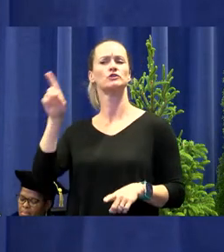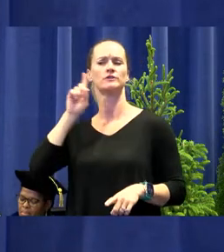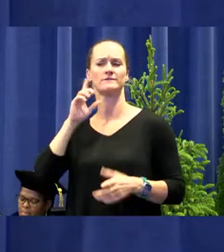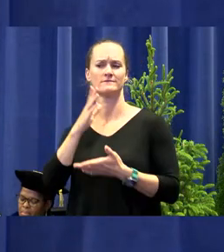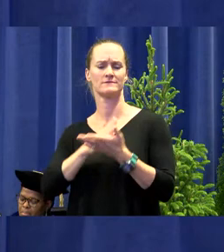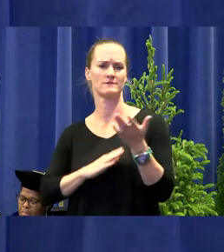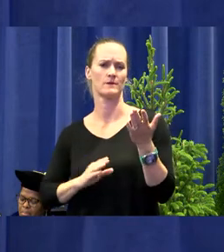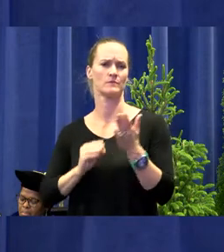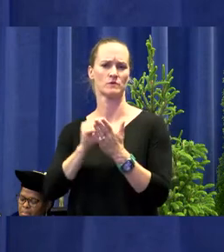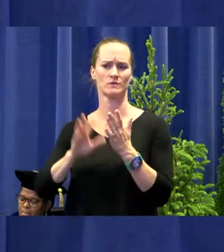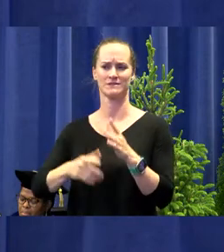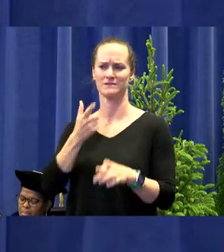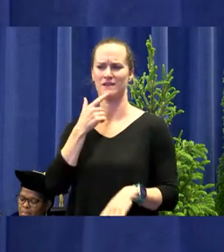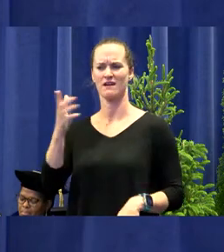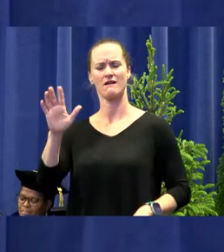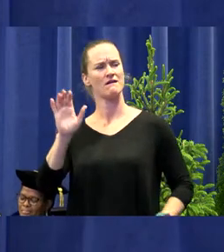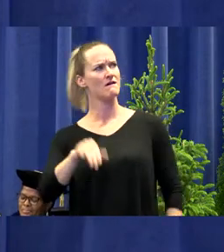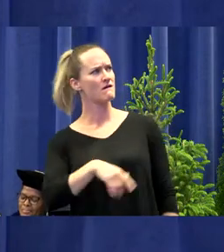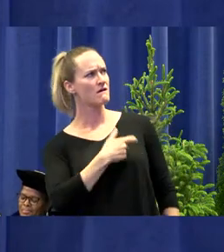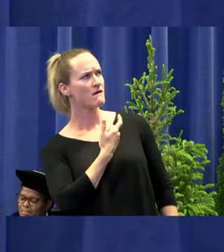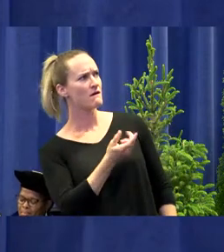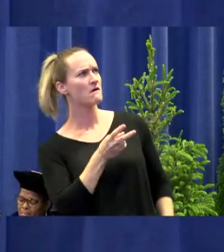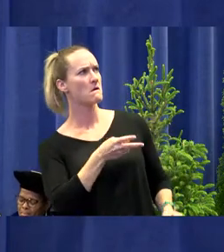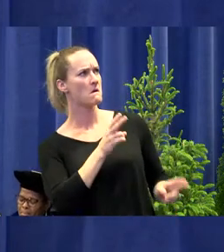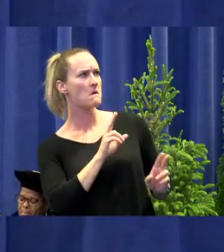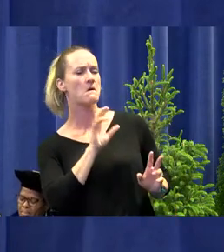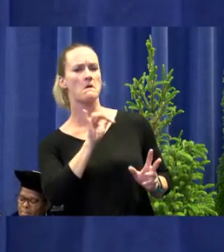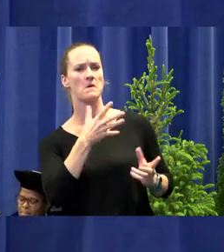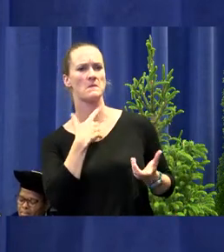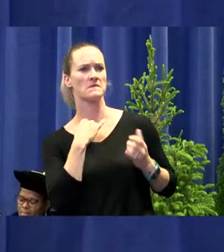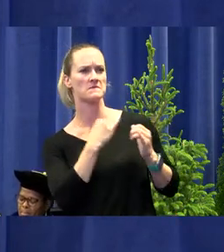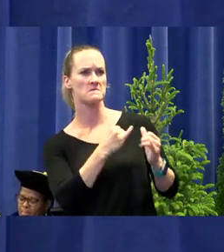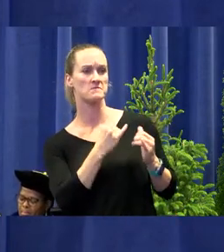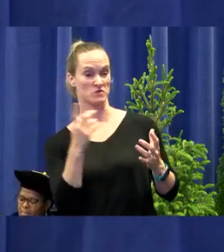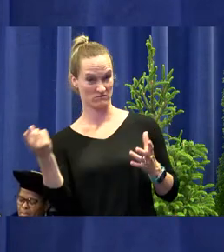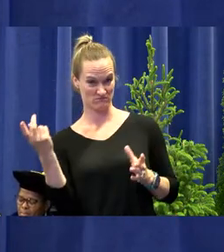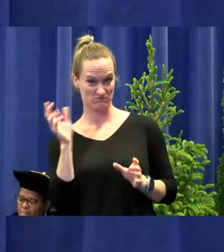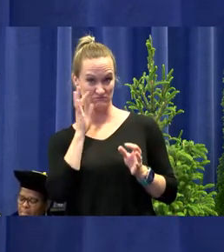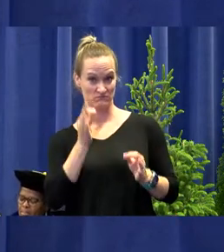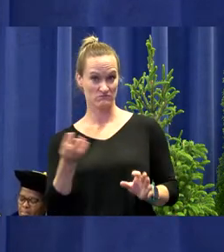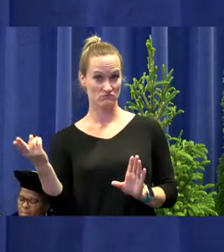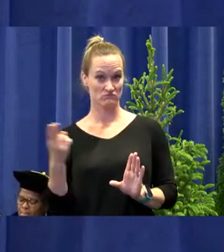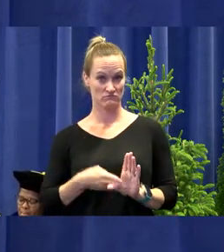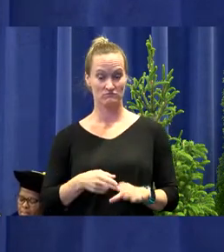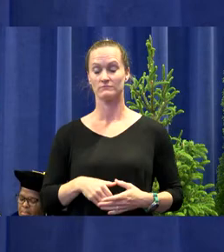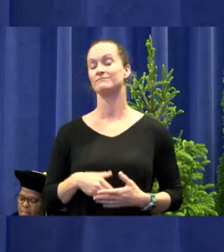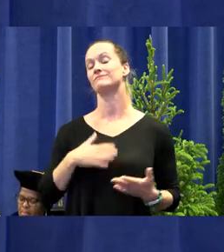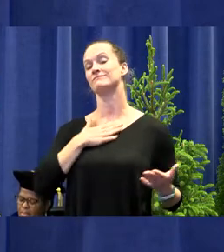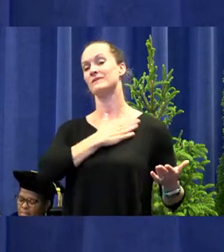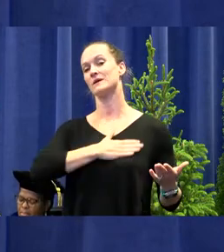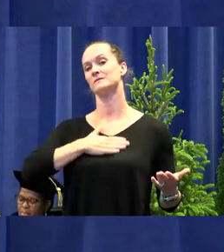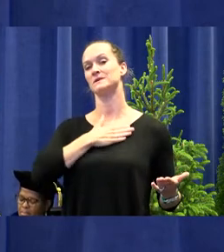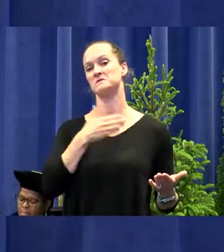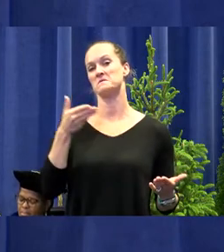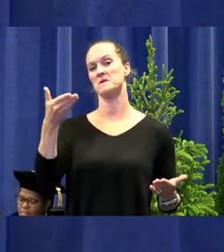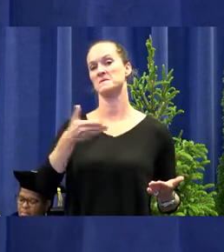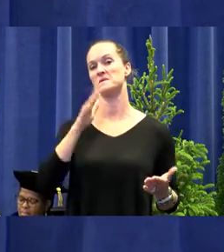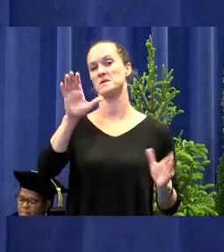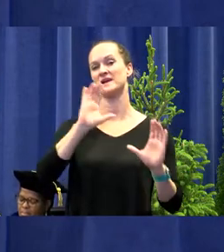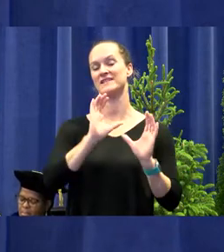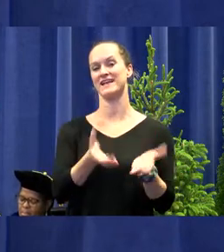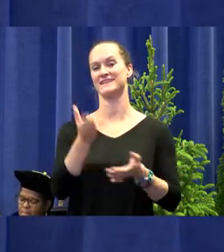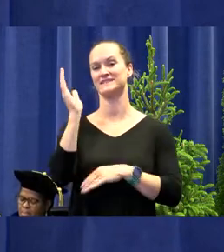of the reasons they decided to come to Western. Please welcome your class speaker, Chio Aoki